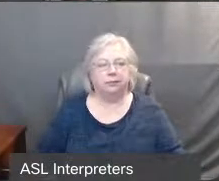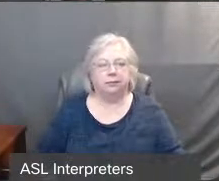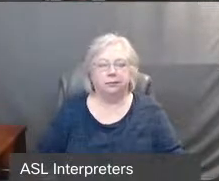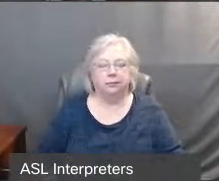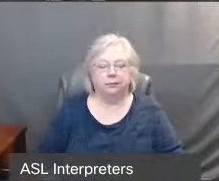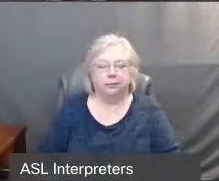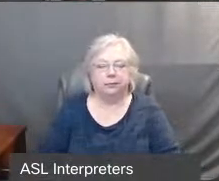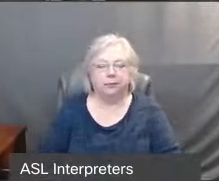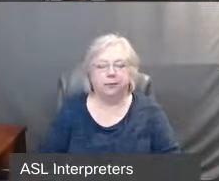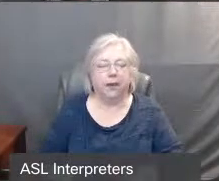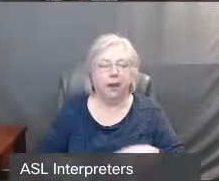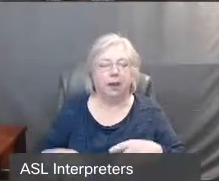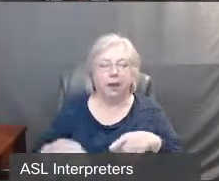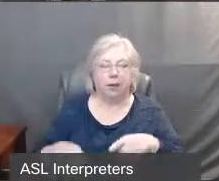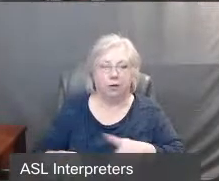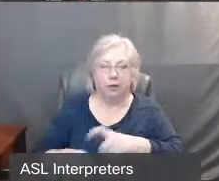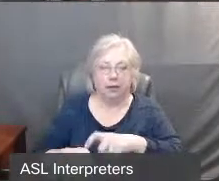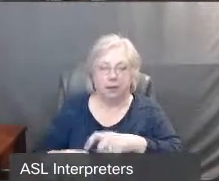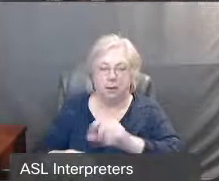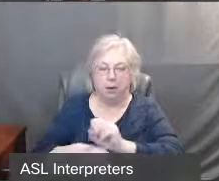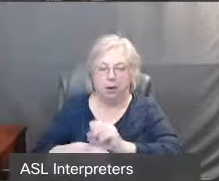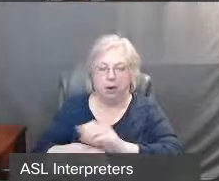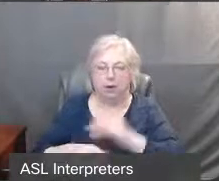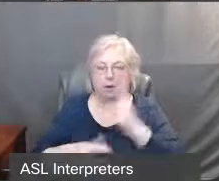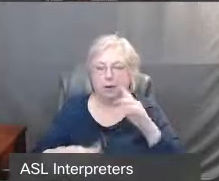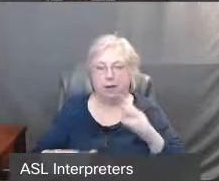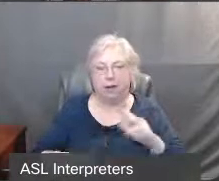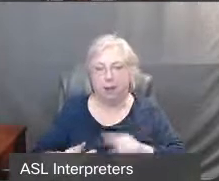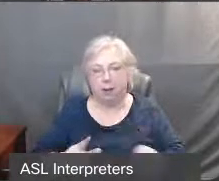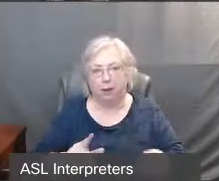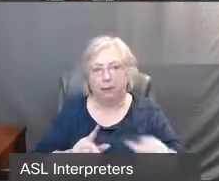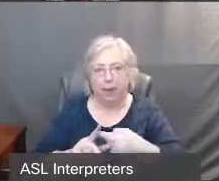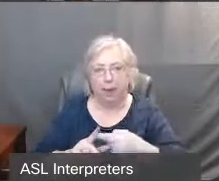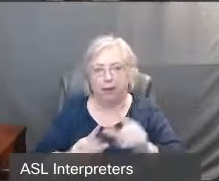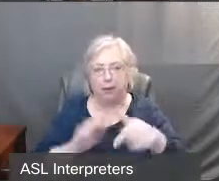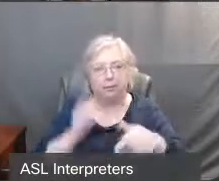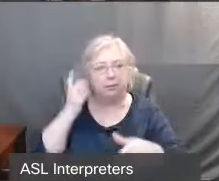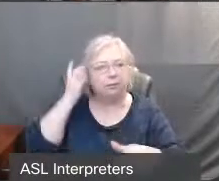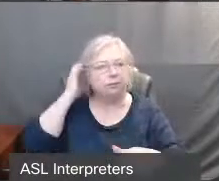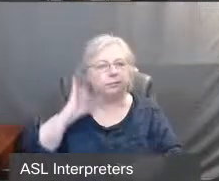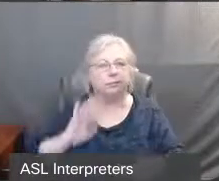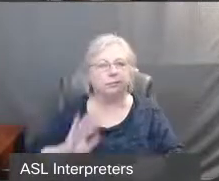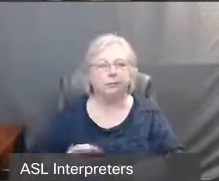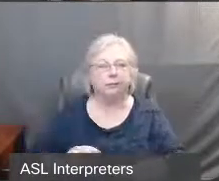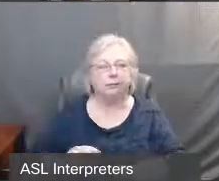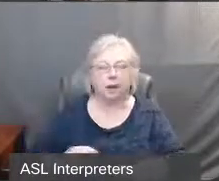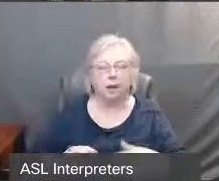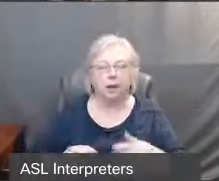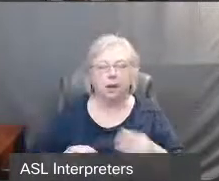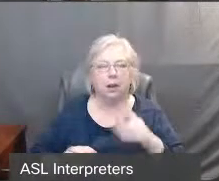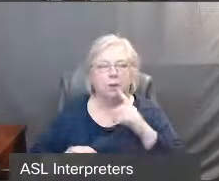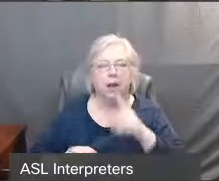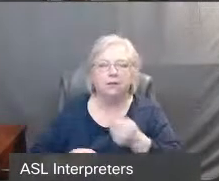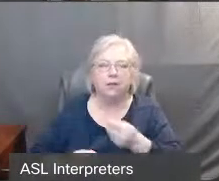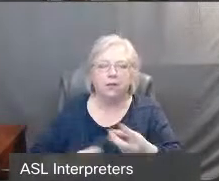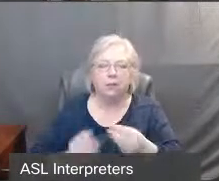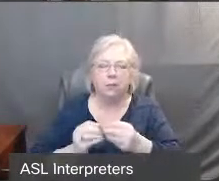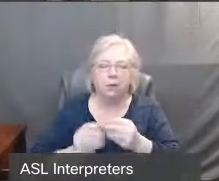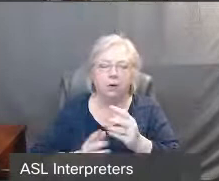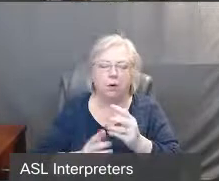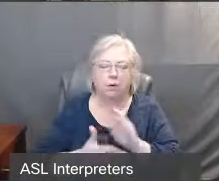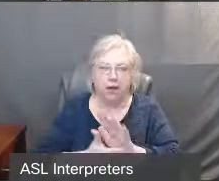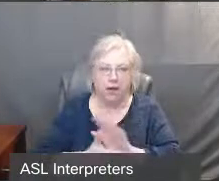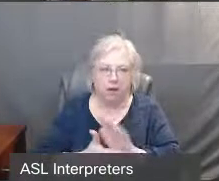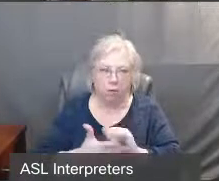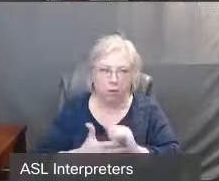Tell you what, well, while they're working on the sound, could we circle back to that? Why don't we, yes, Yeah. proceed on this, and what we'll, Okay. and we have actually a couple more videos where we had a